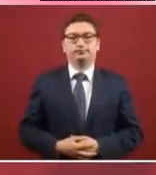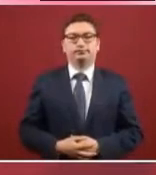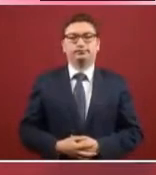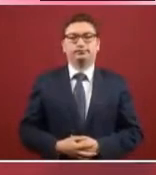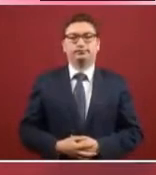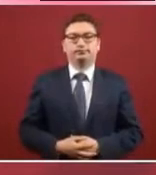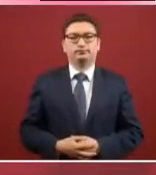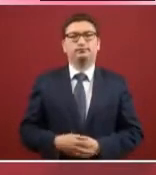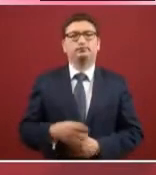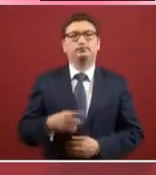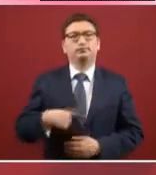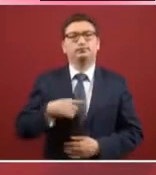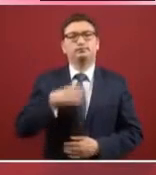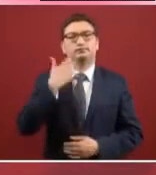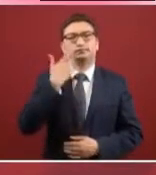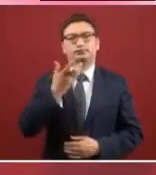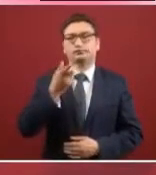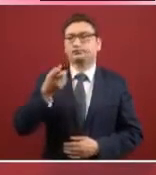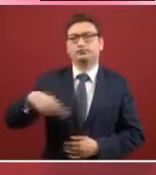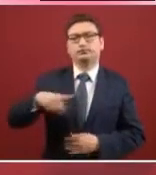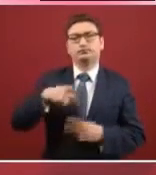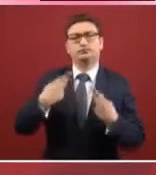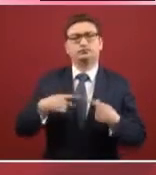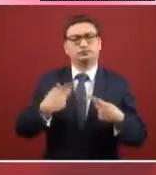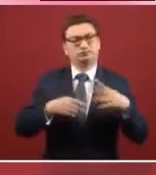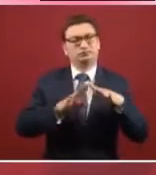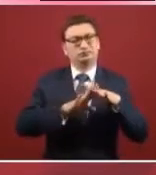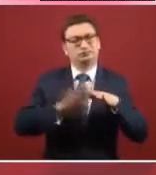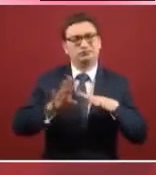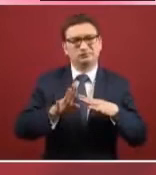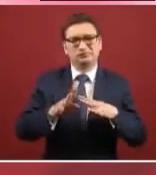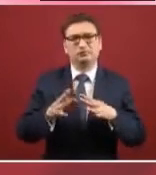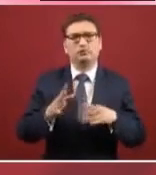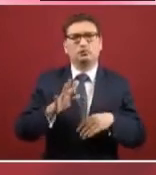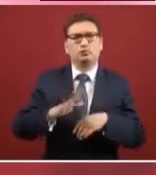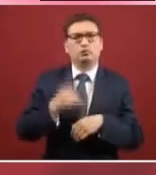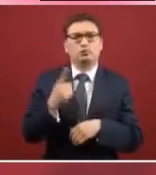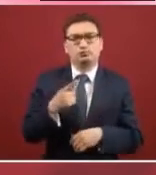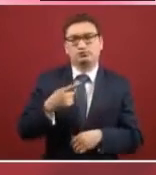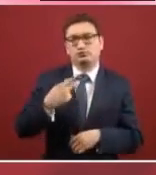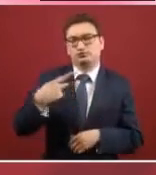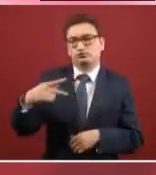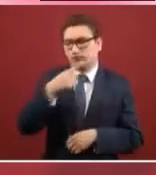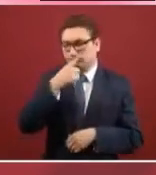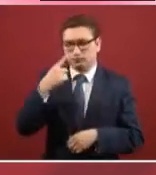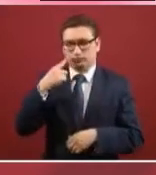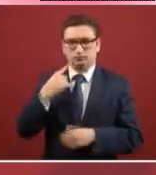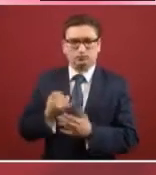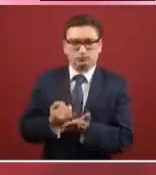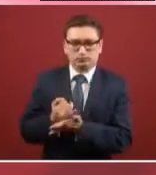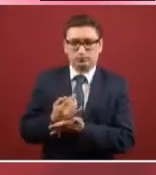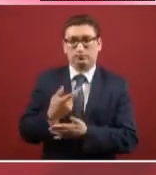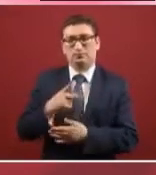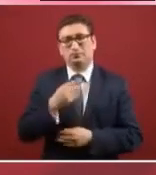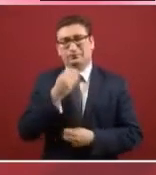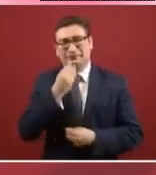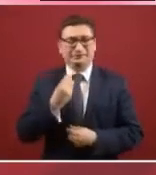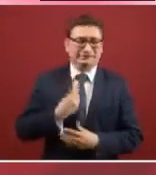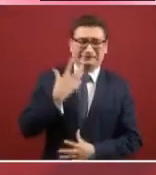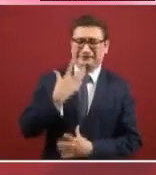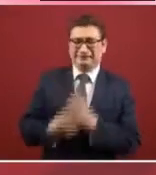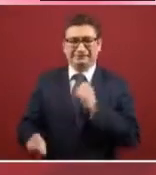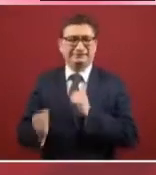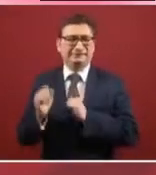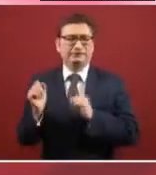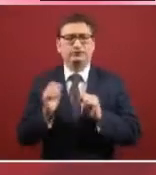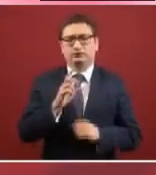to have the migration be optional, forzada. Not forced. Eso es lo que vamos a tratar. That's what we're going to try